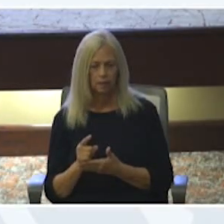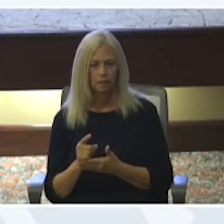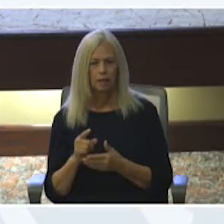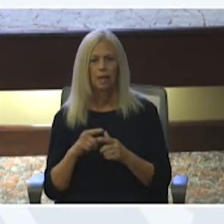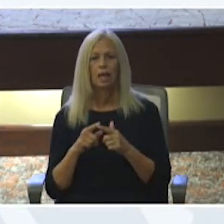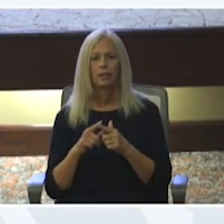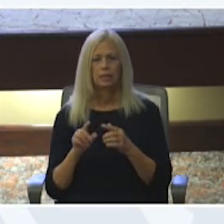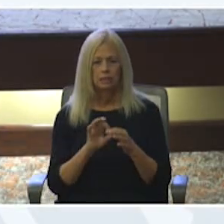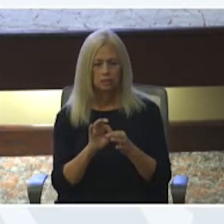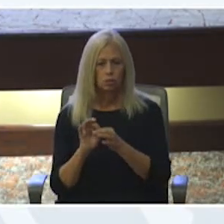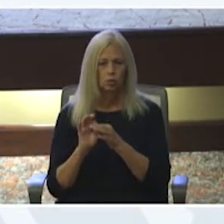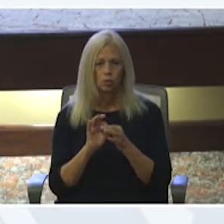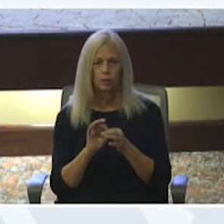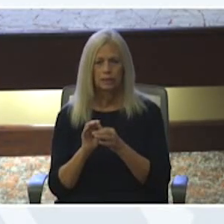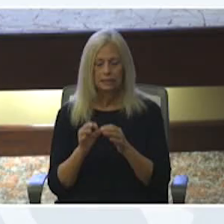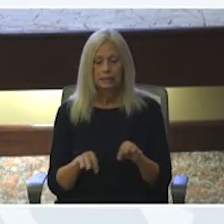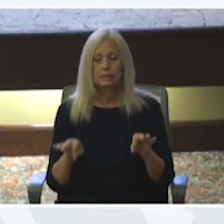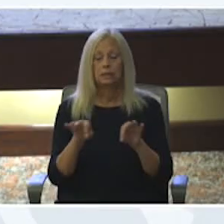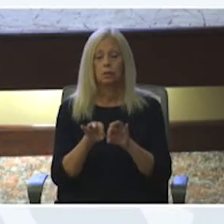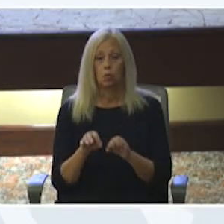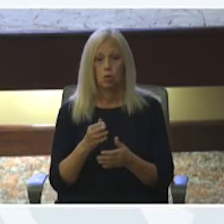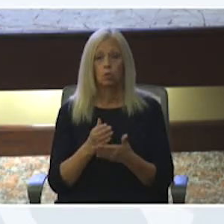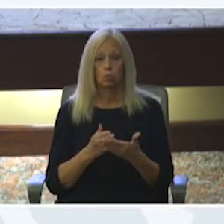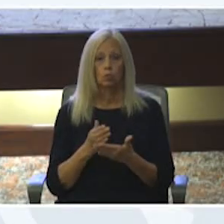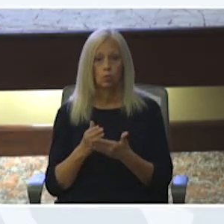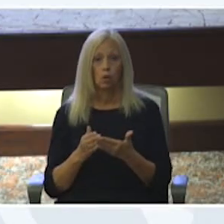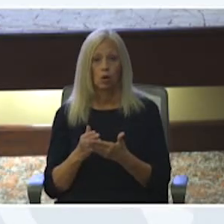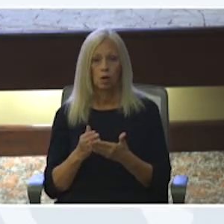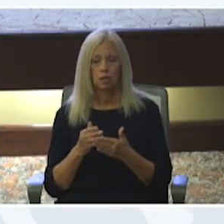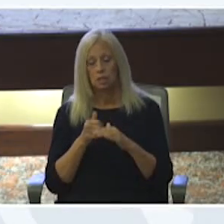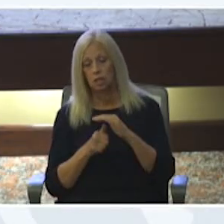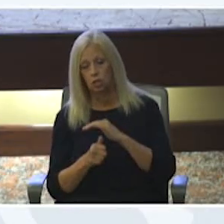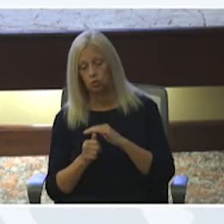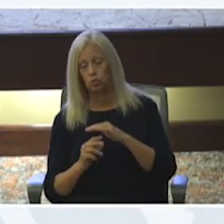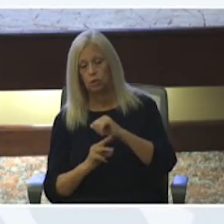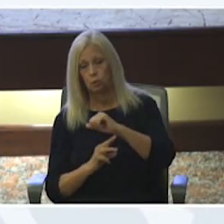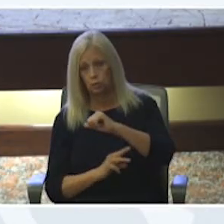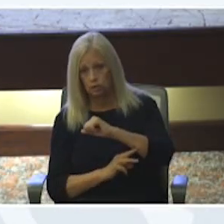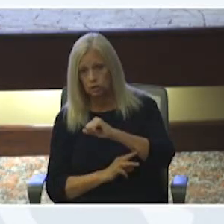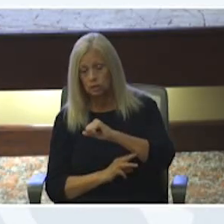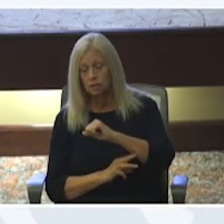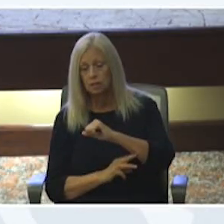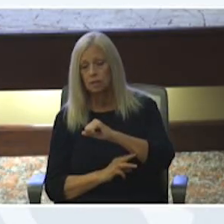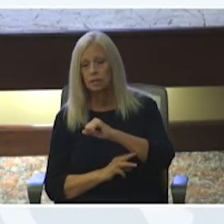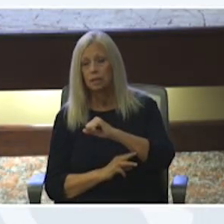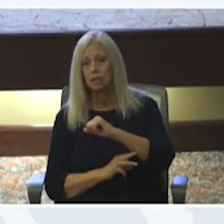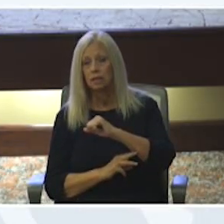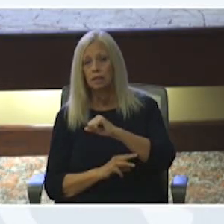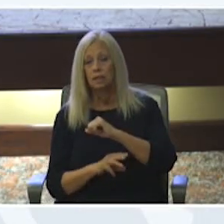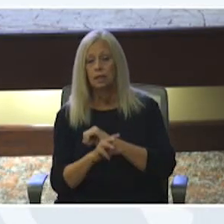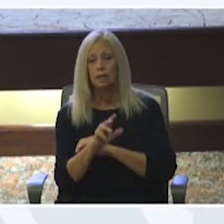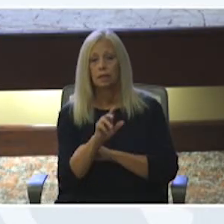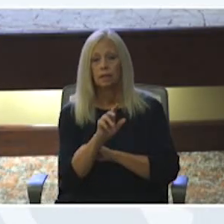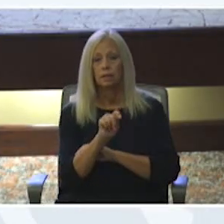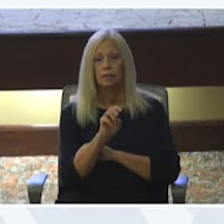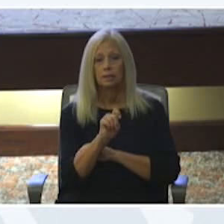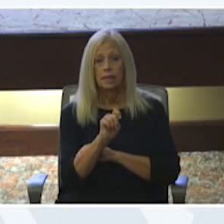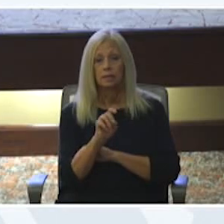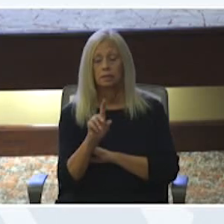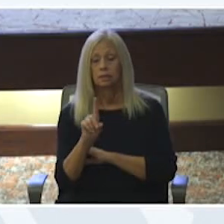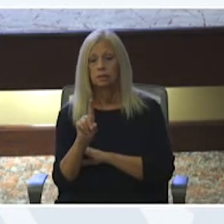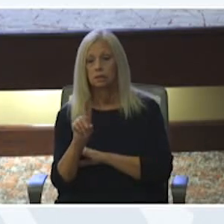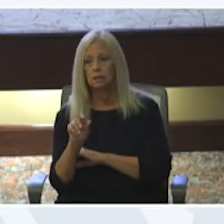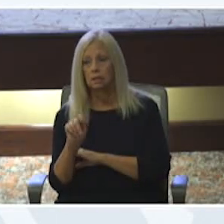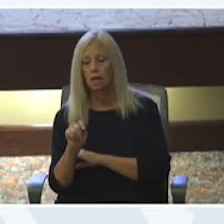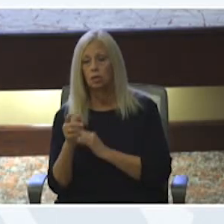coordinate. The most critical portion is coordinating access underneath the bridge. TxDOT wants us to use a bucket boat on